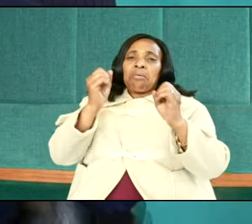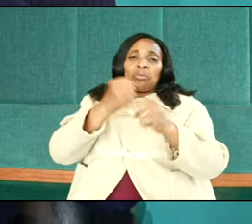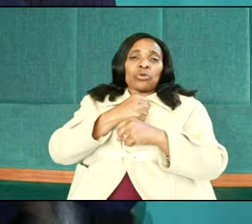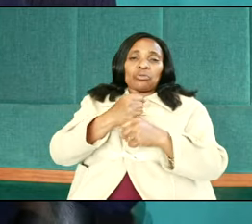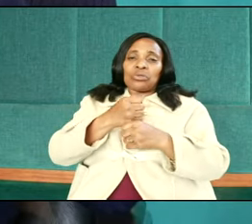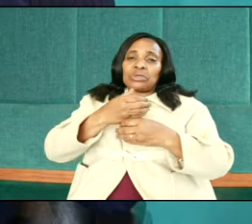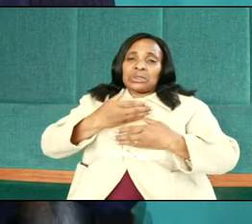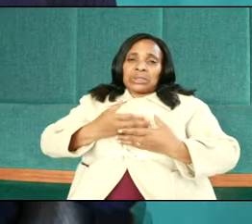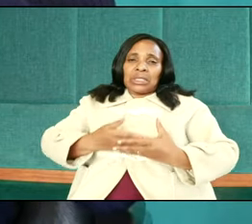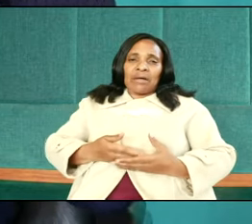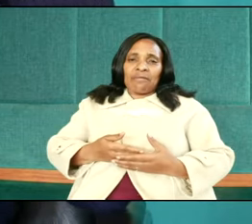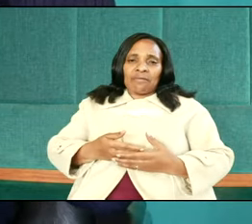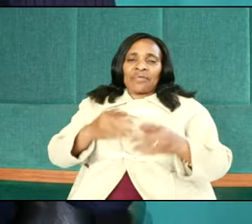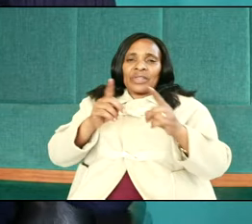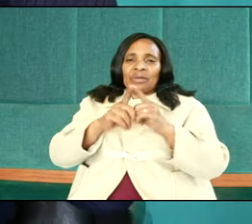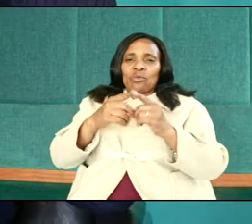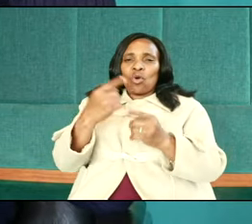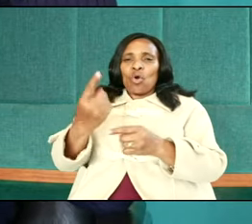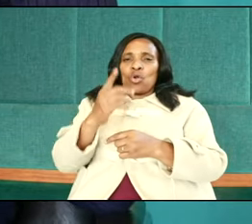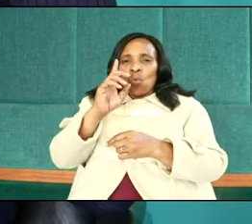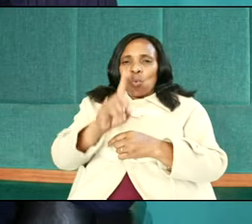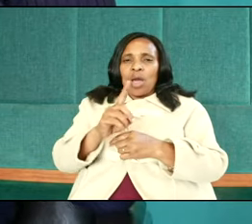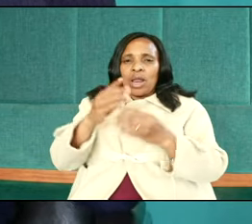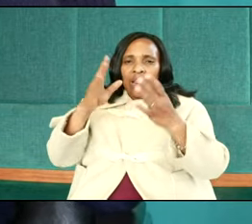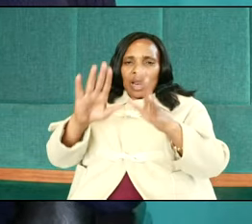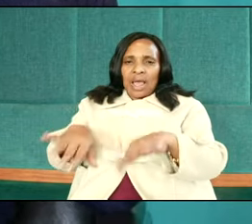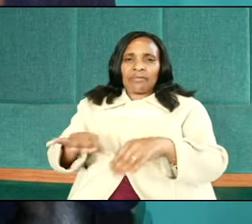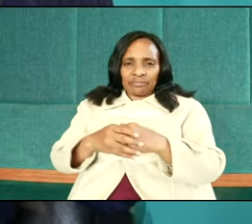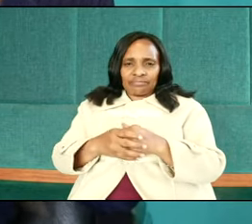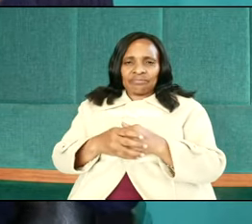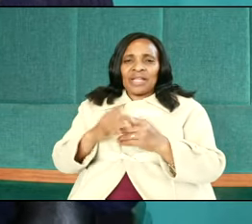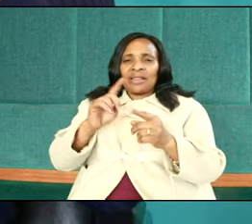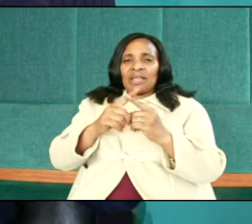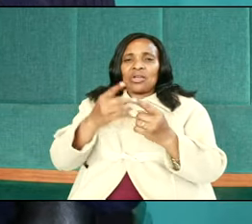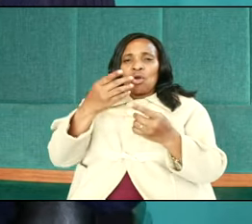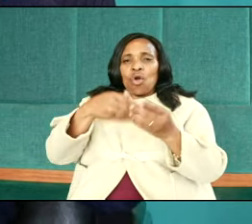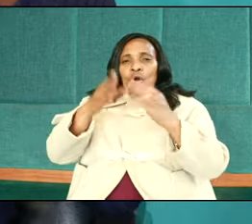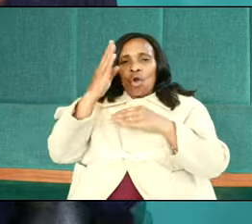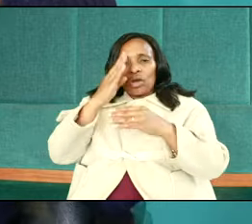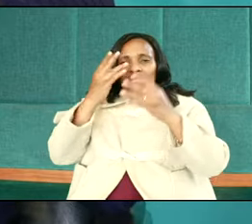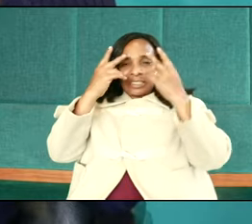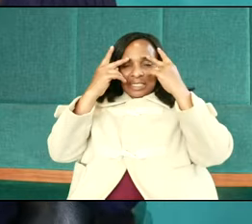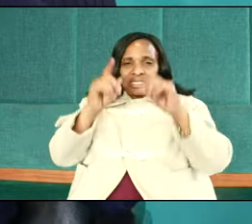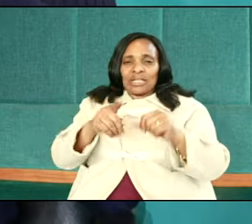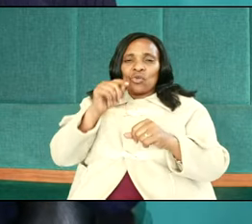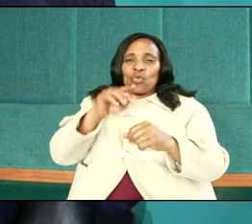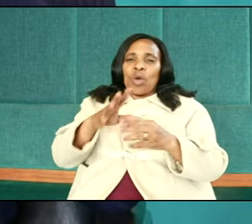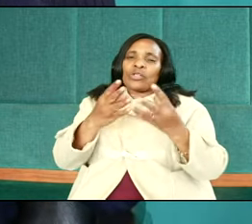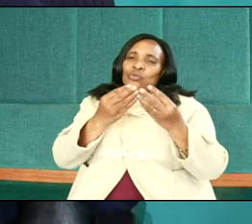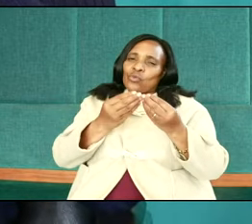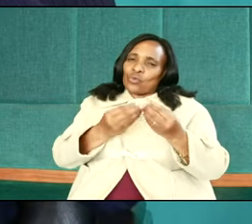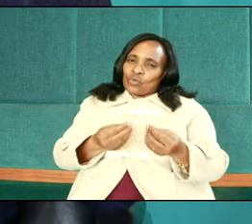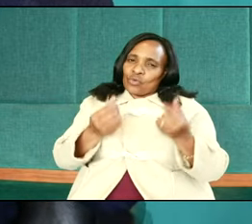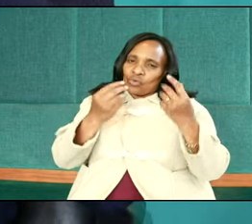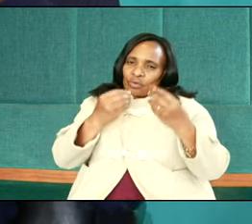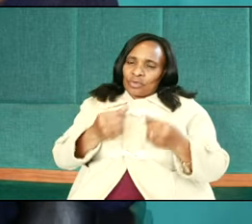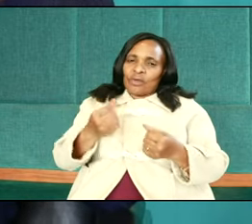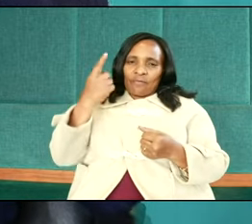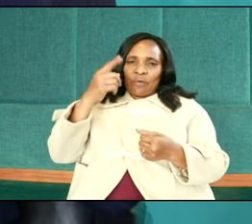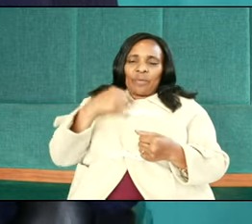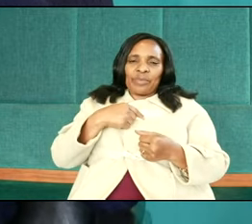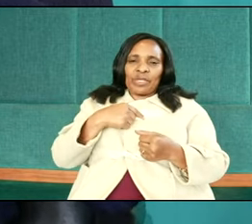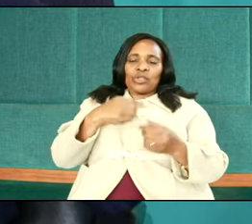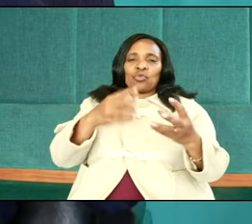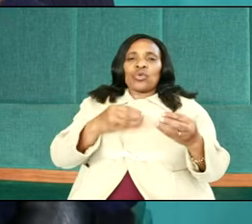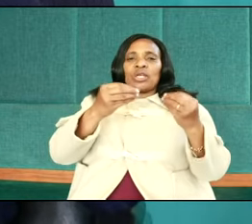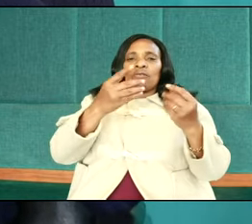stuff, and that he was the only one left. And God decides that, you know what, your solution isn't for me to give you a pep